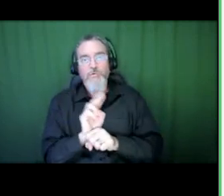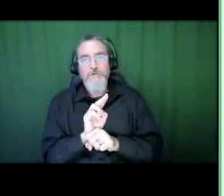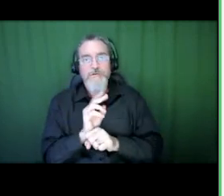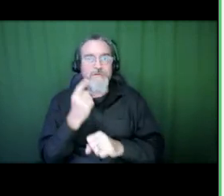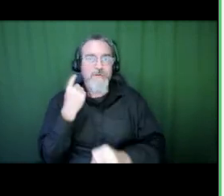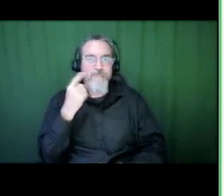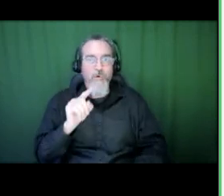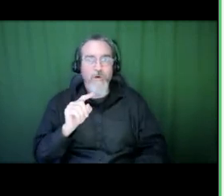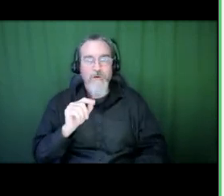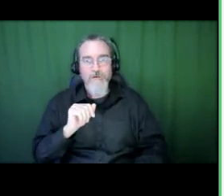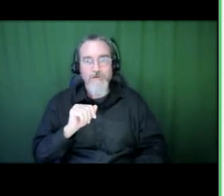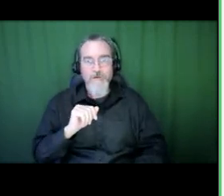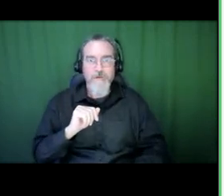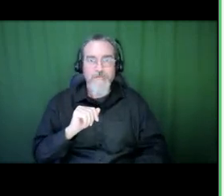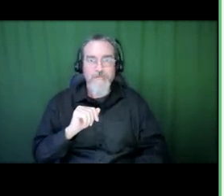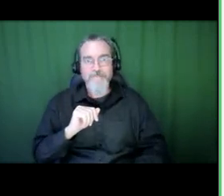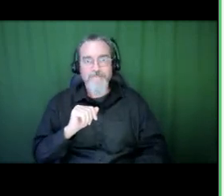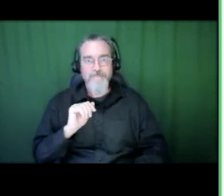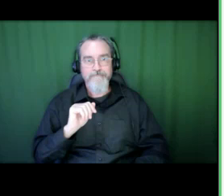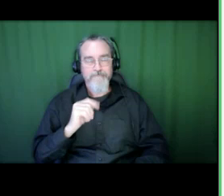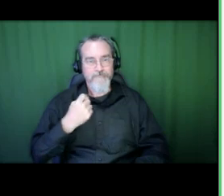input into how we continue